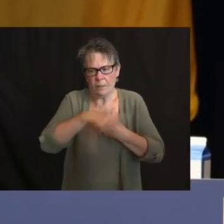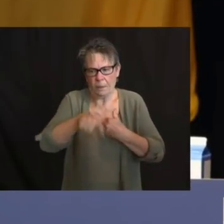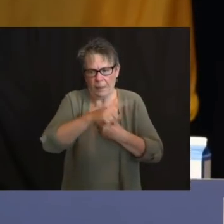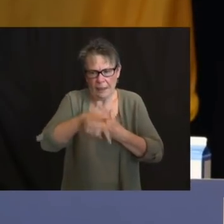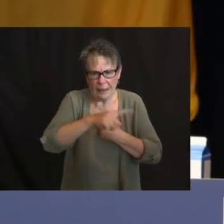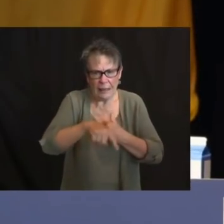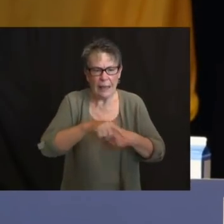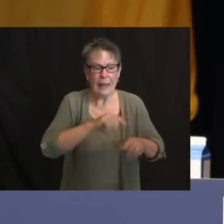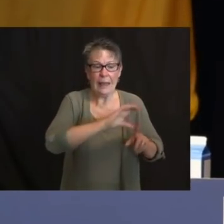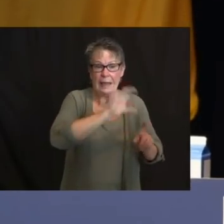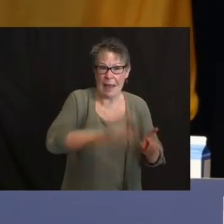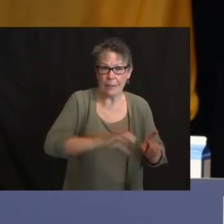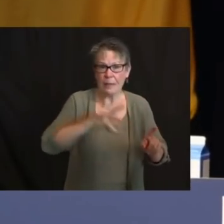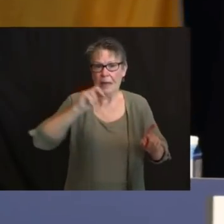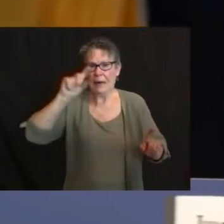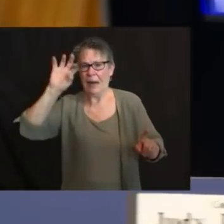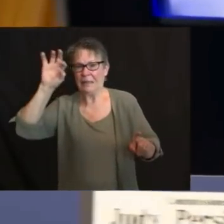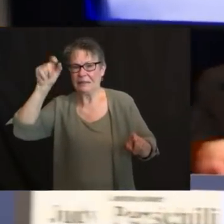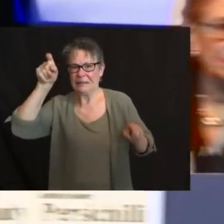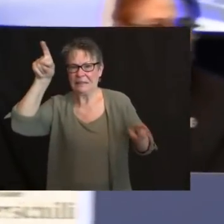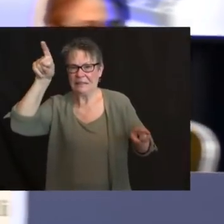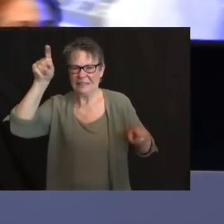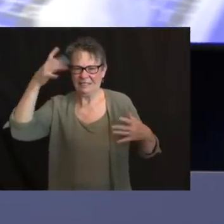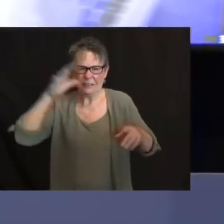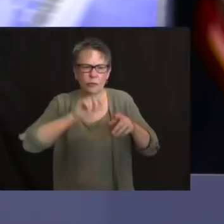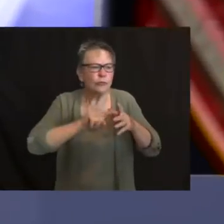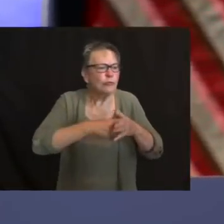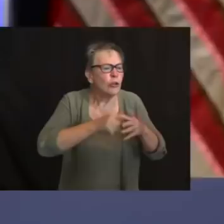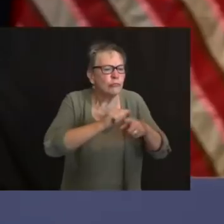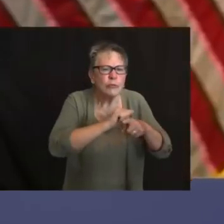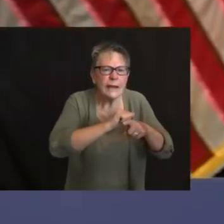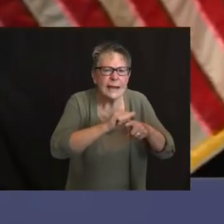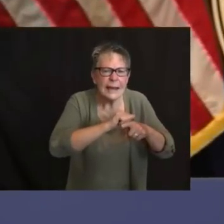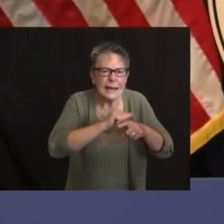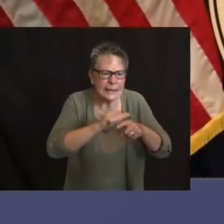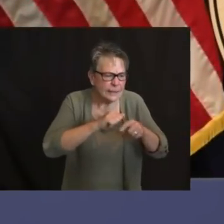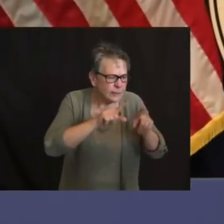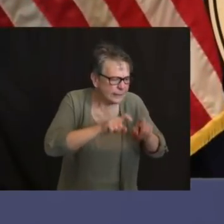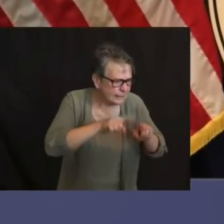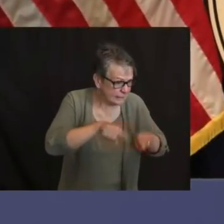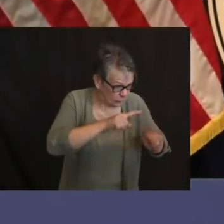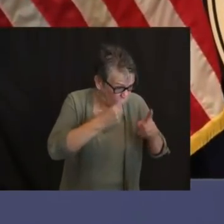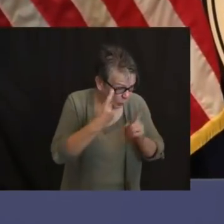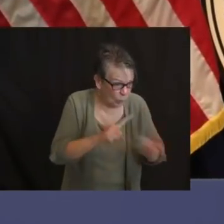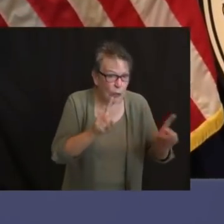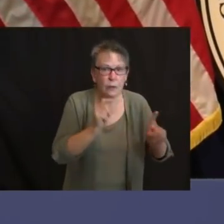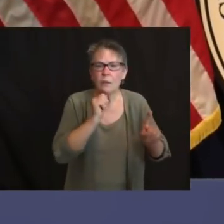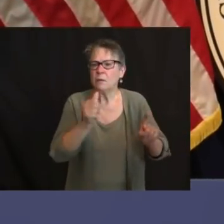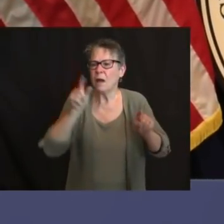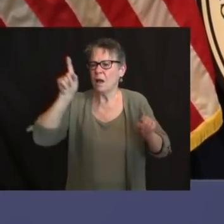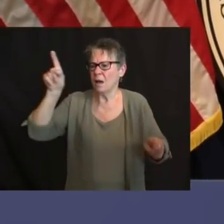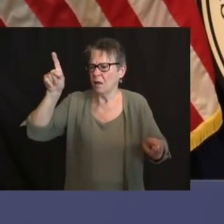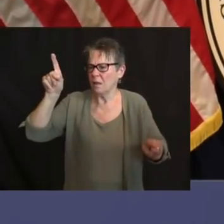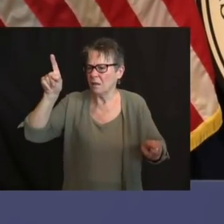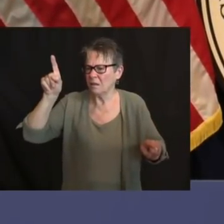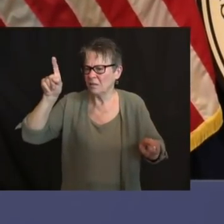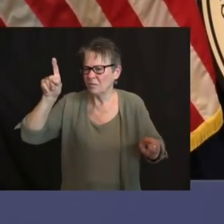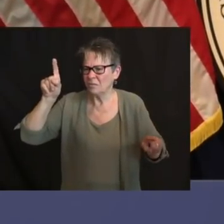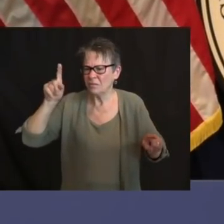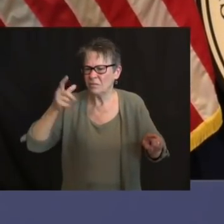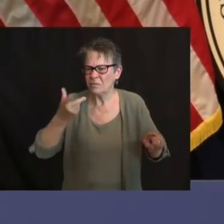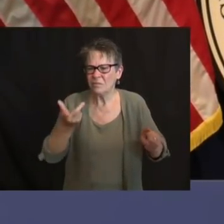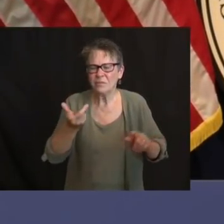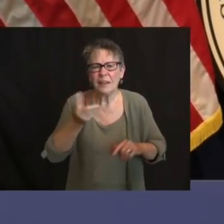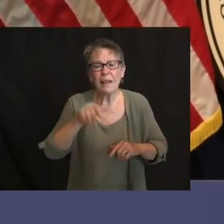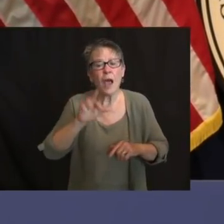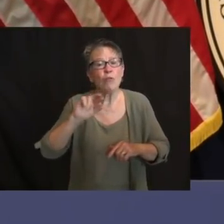can confirm that. But they're 15 hours, so this is not a 6-month course. This is 15 hours online.